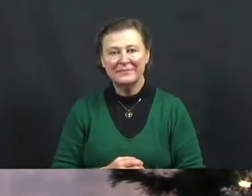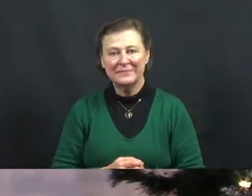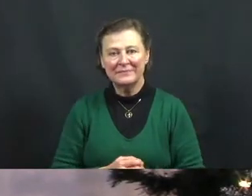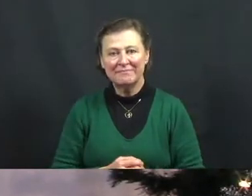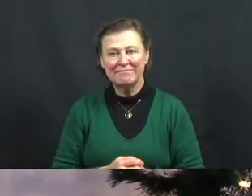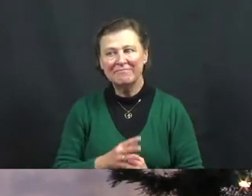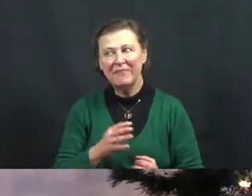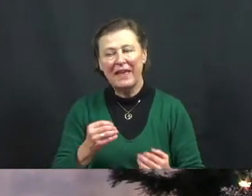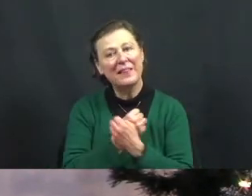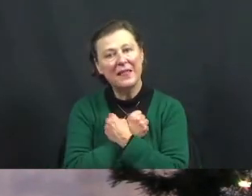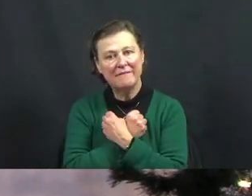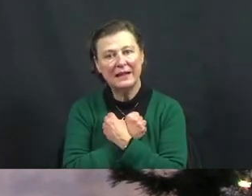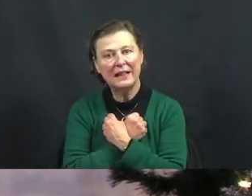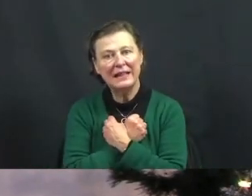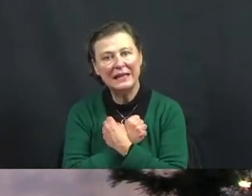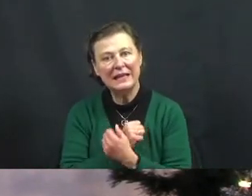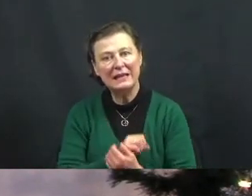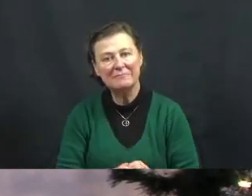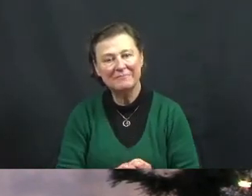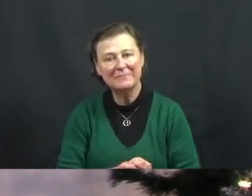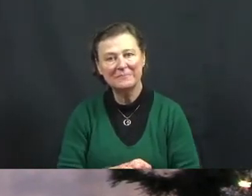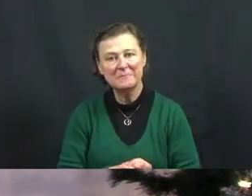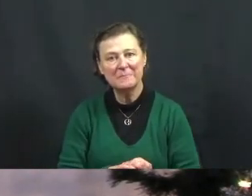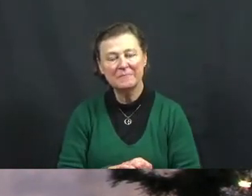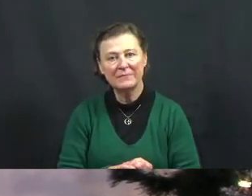and lovingly.